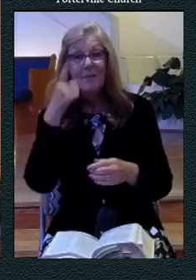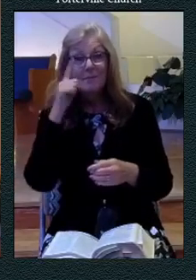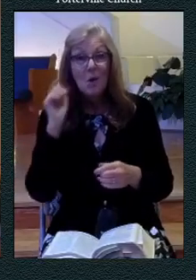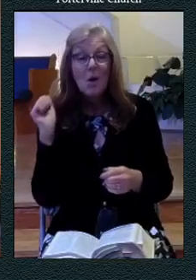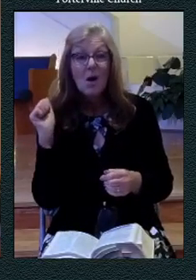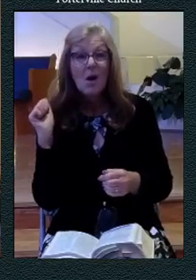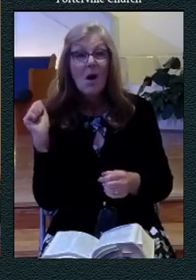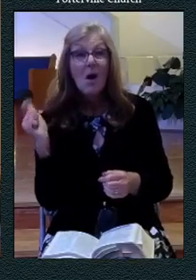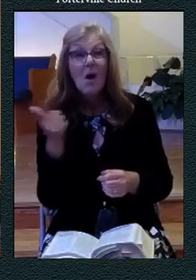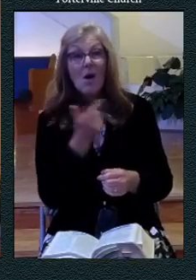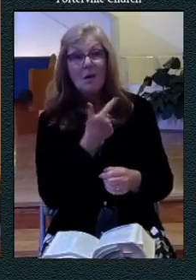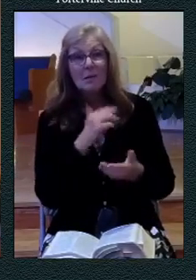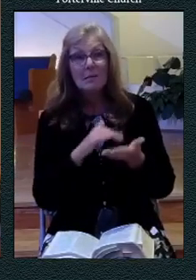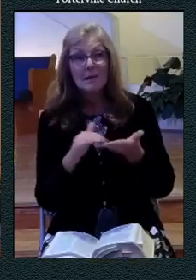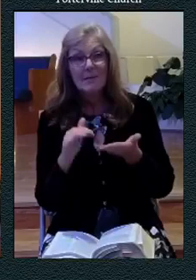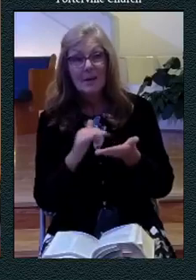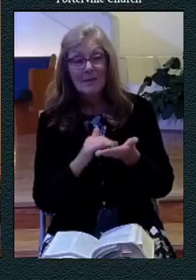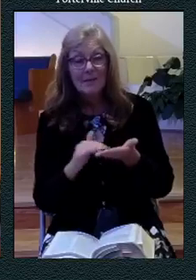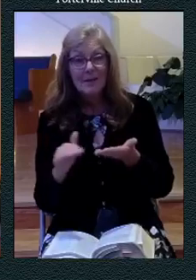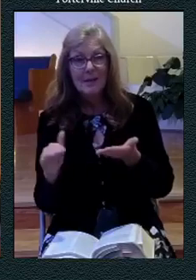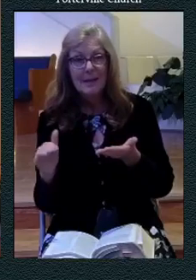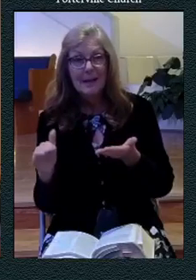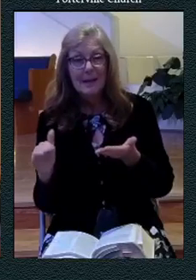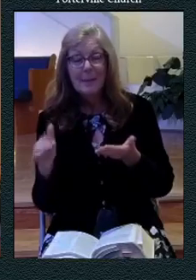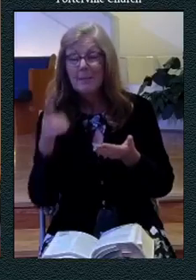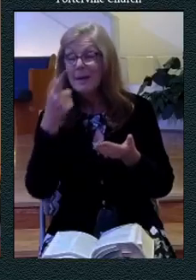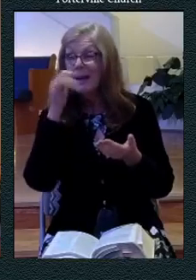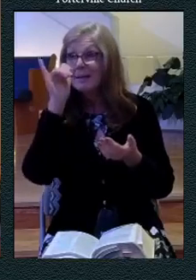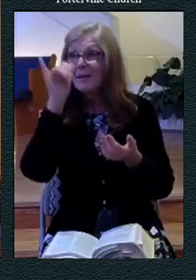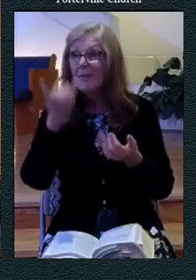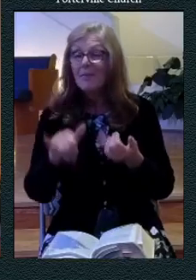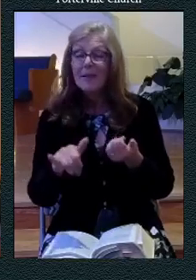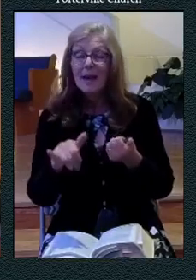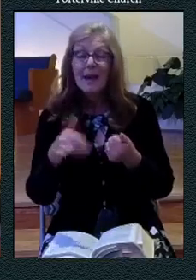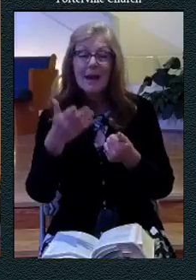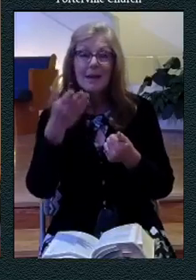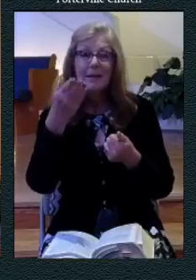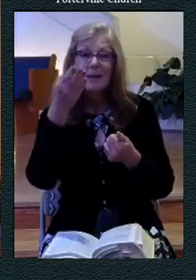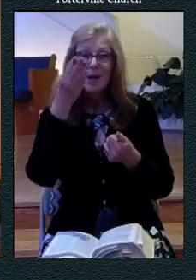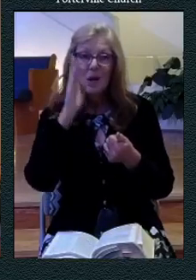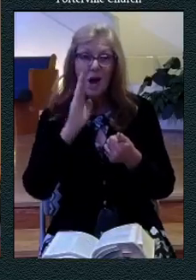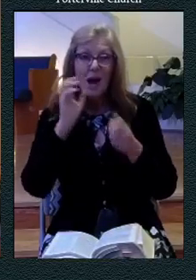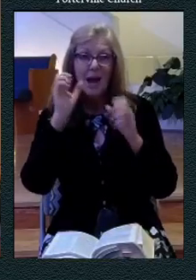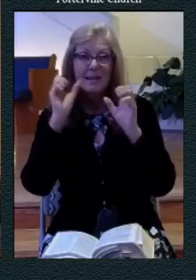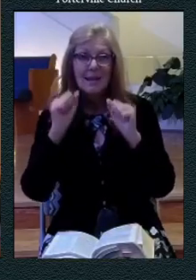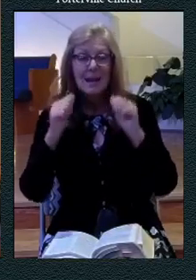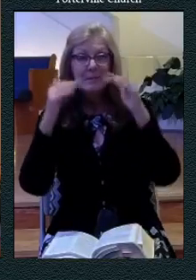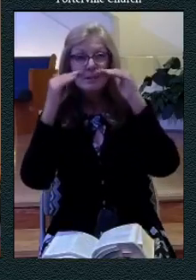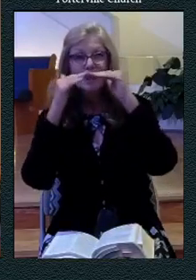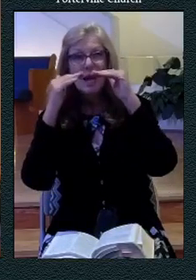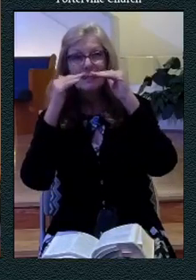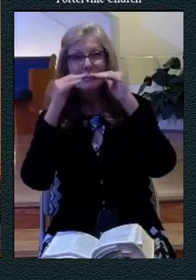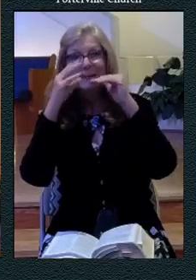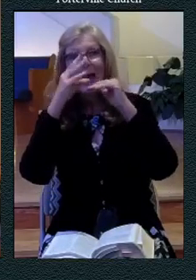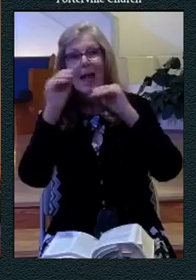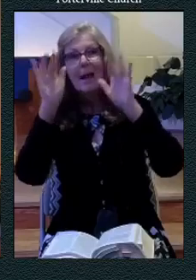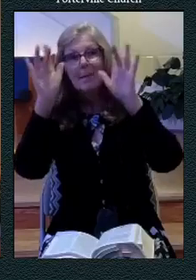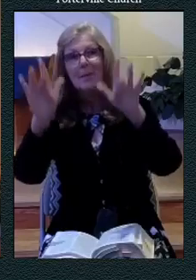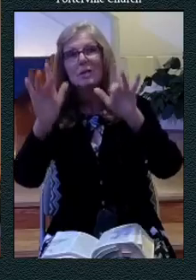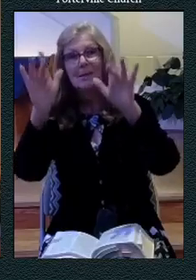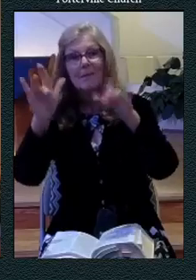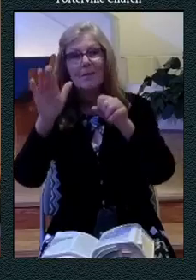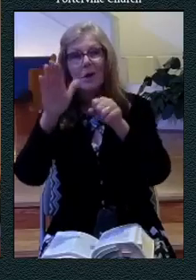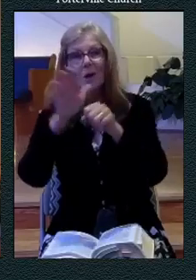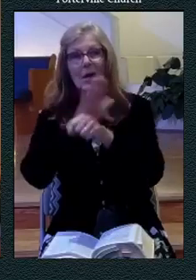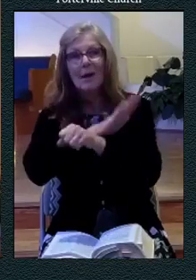And it's because of that that God is able to be both just and merciful. No other way